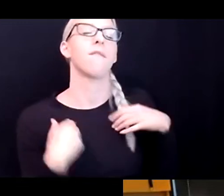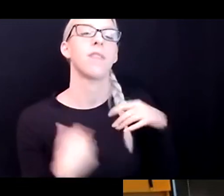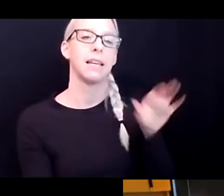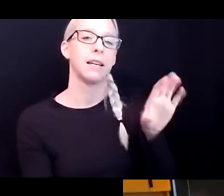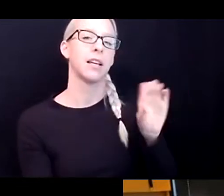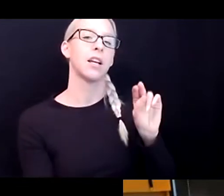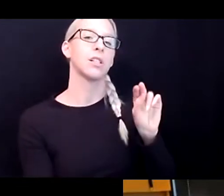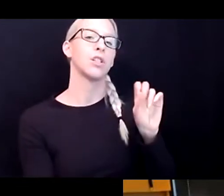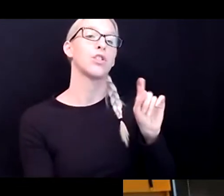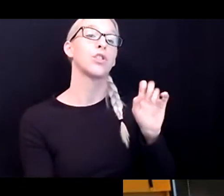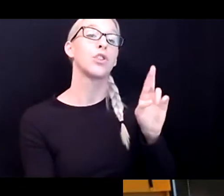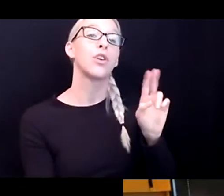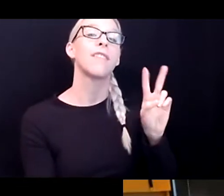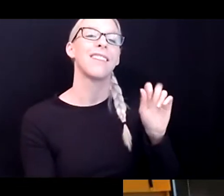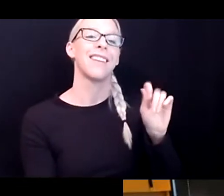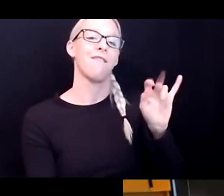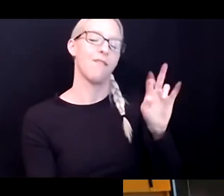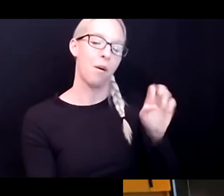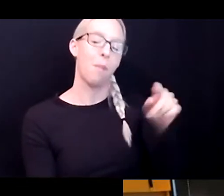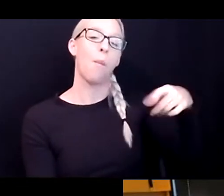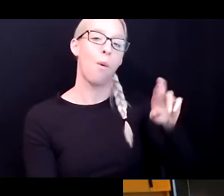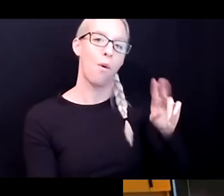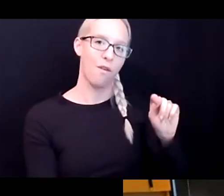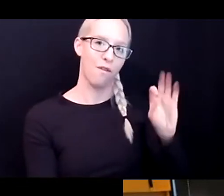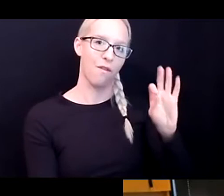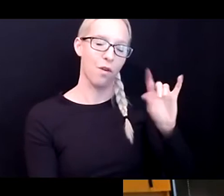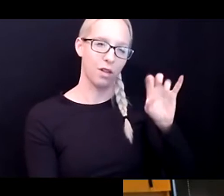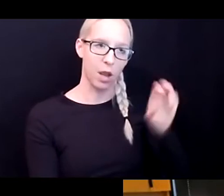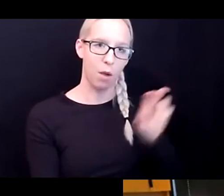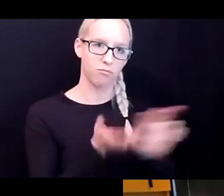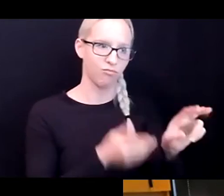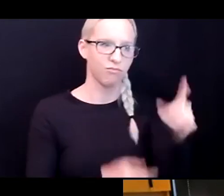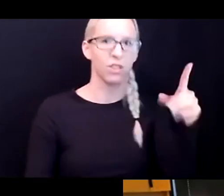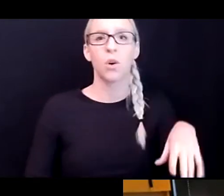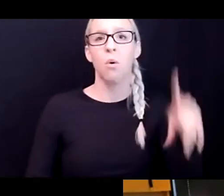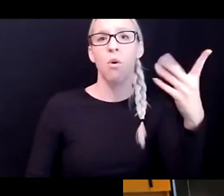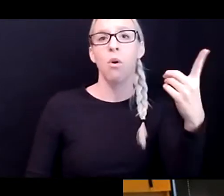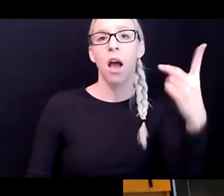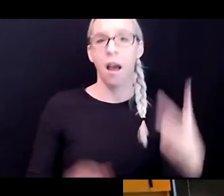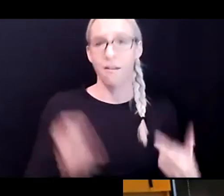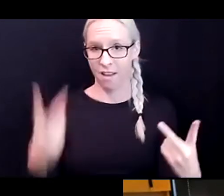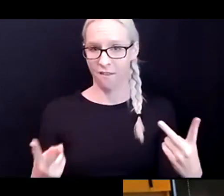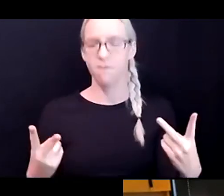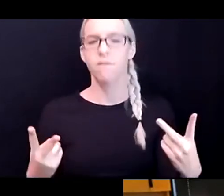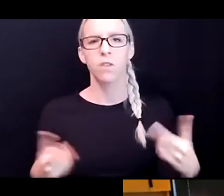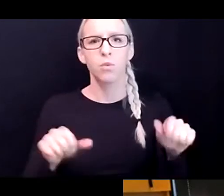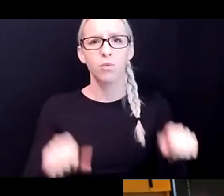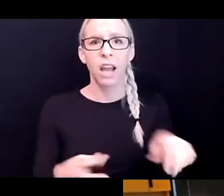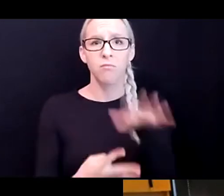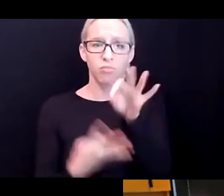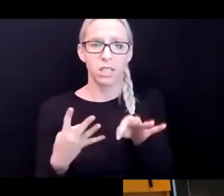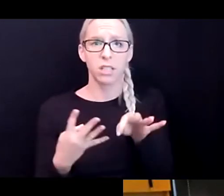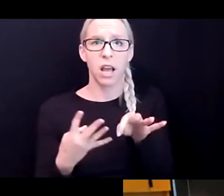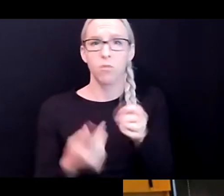make a withdrawal. Well, you can choose, I want money just from that savings account because I like where my investments are, and you can do that. So it